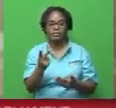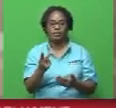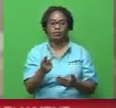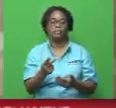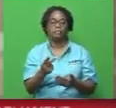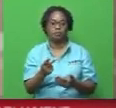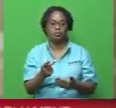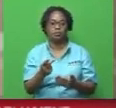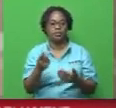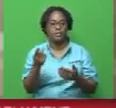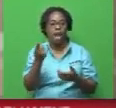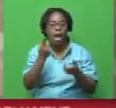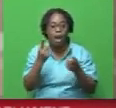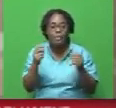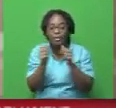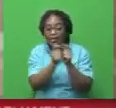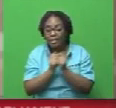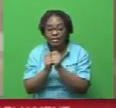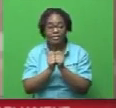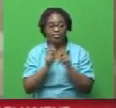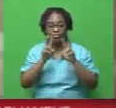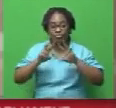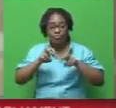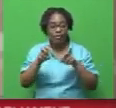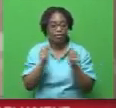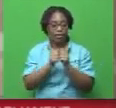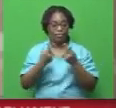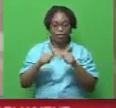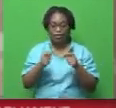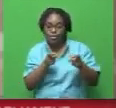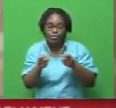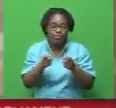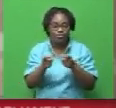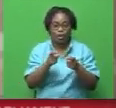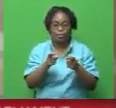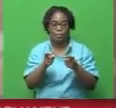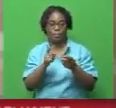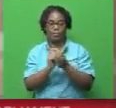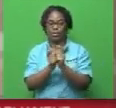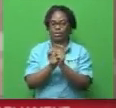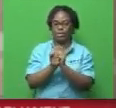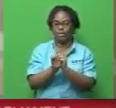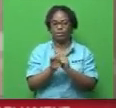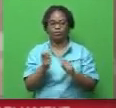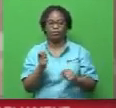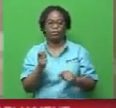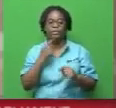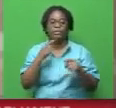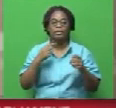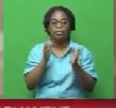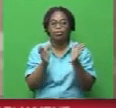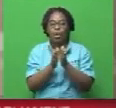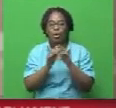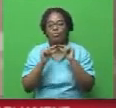influenced what was being done. What has been said is that there has been a small group of conspirators designed to pervert the